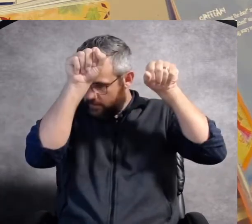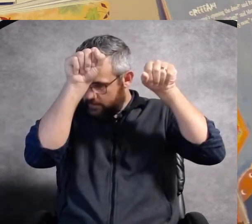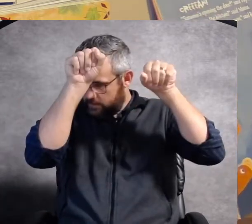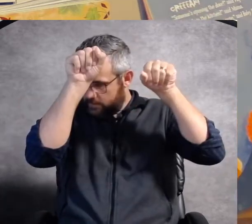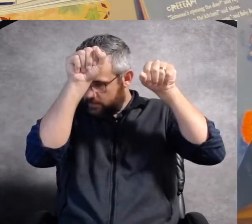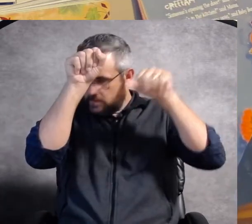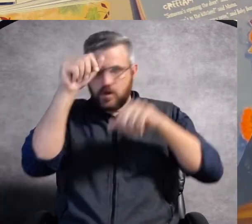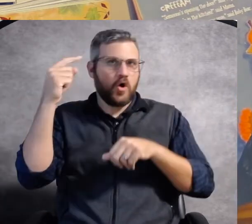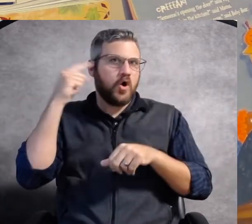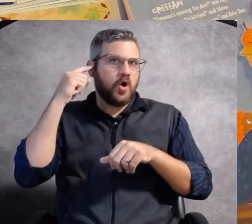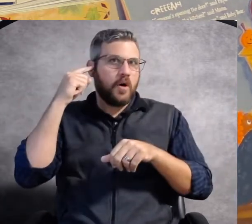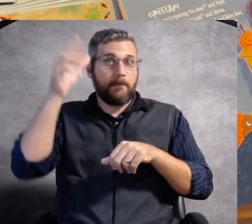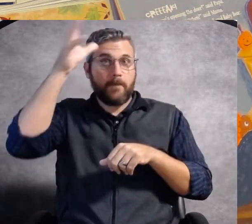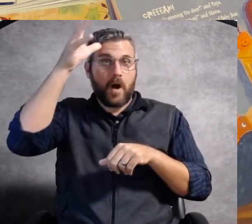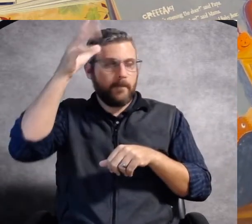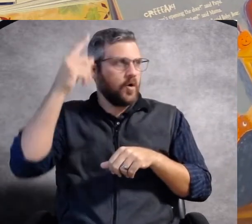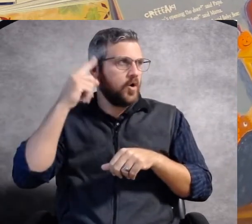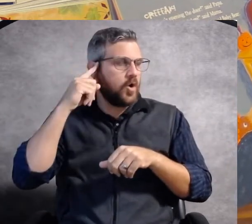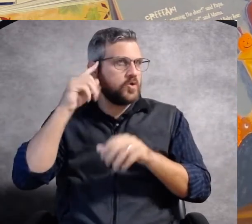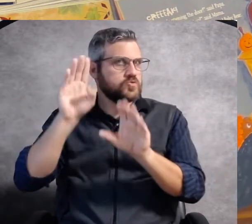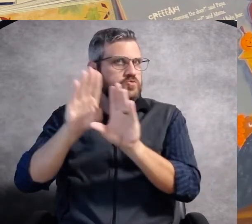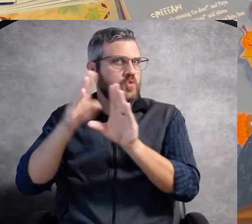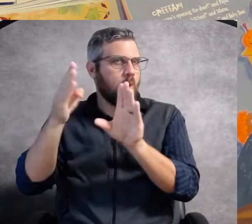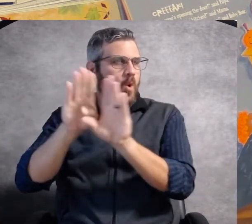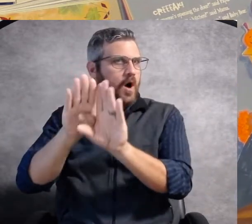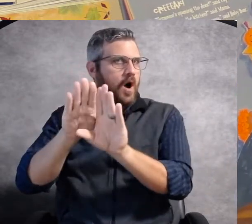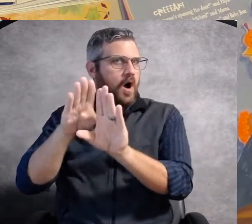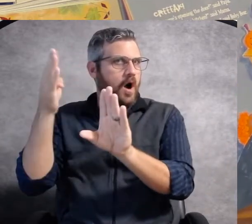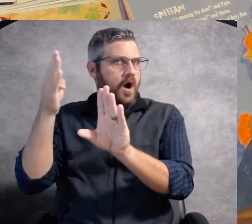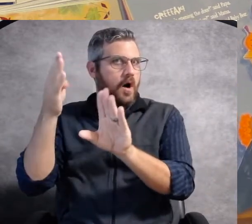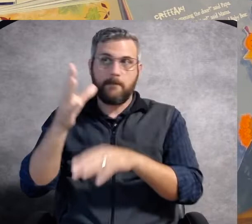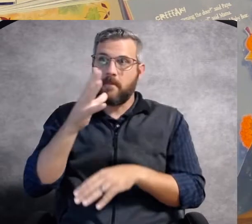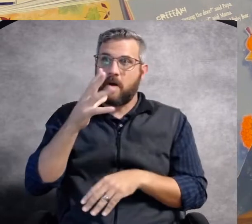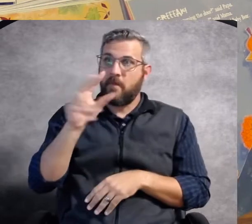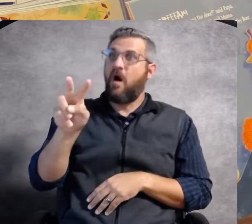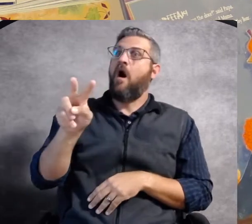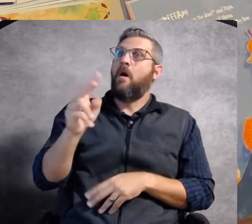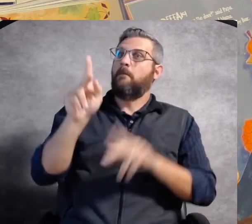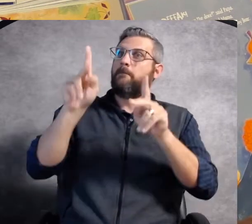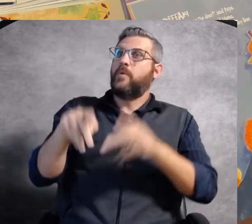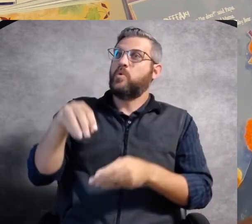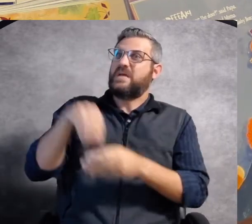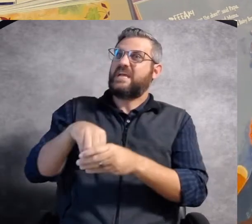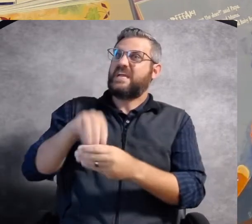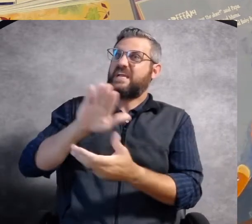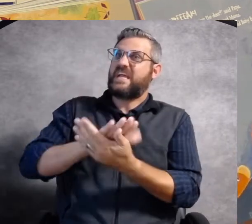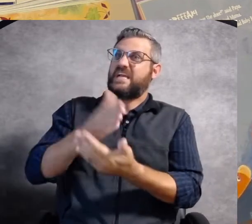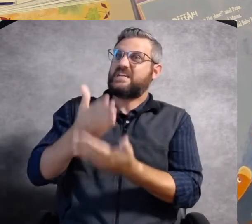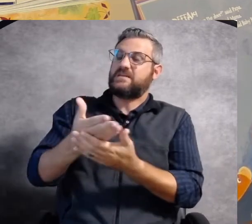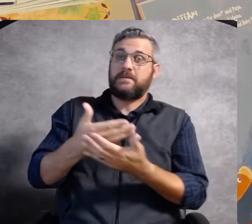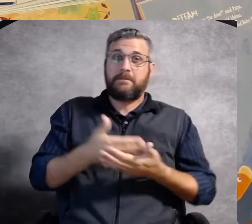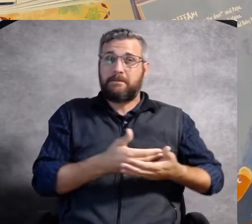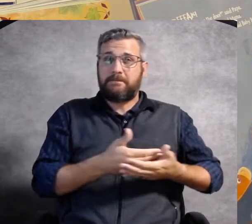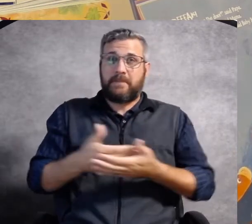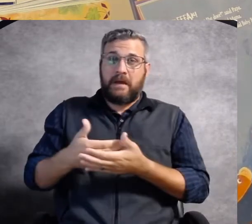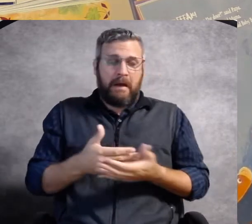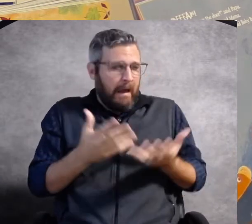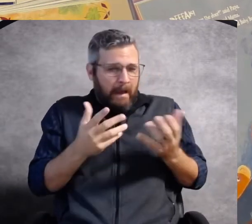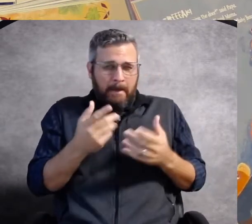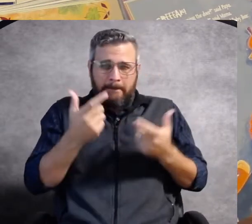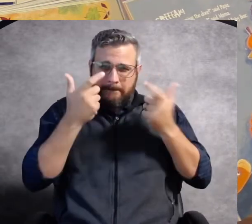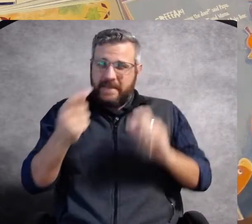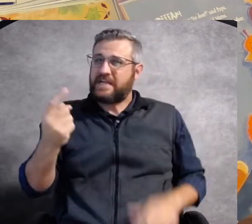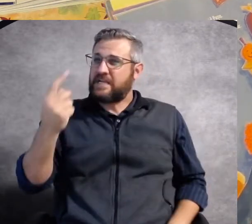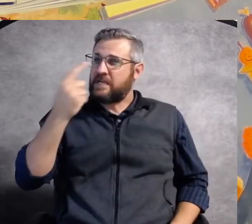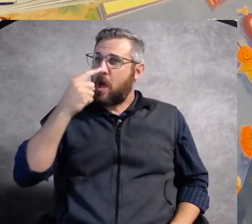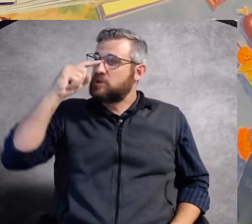Crank. Someone was opening the door, said Papa. "Someone's in the kitchen," said Mama. "Someone with a big